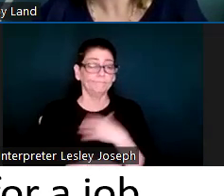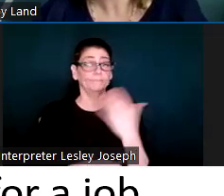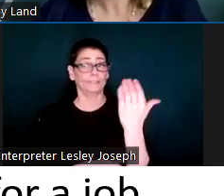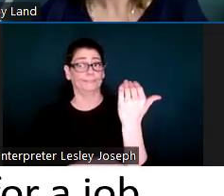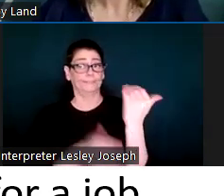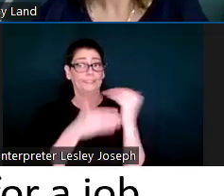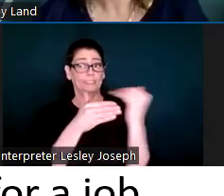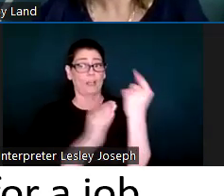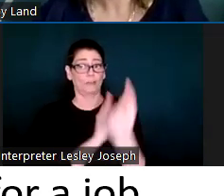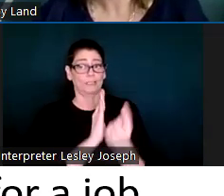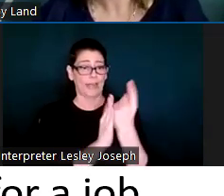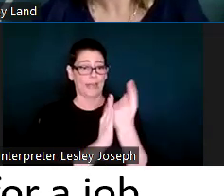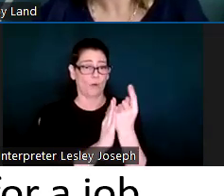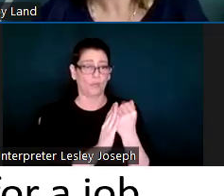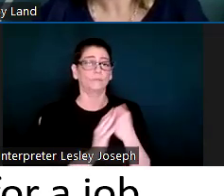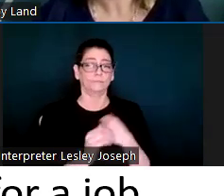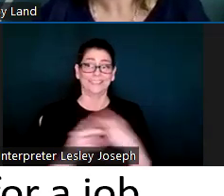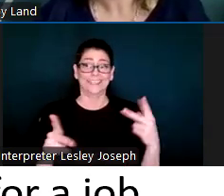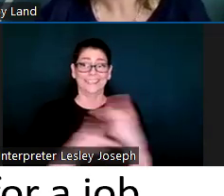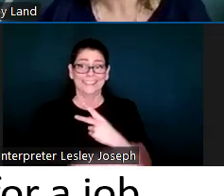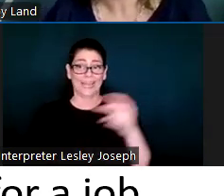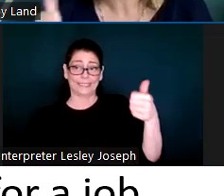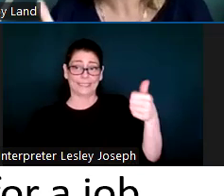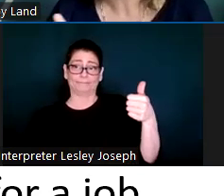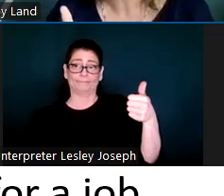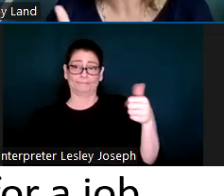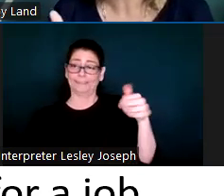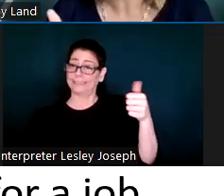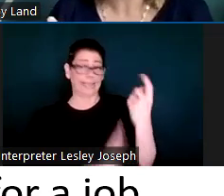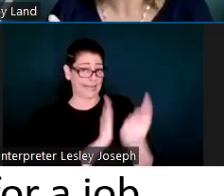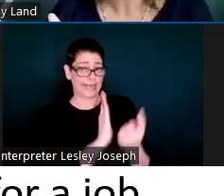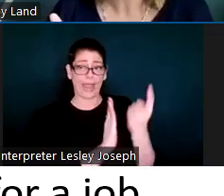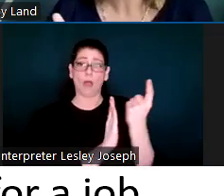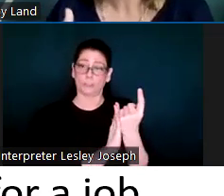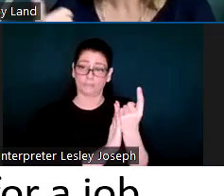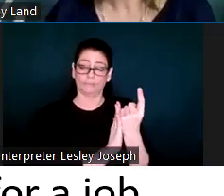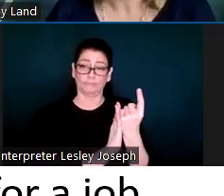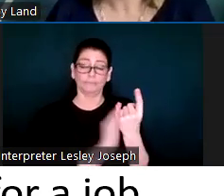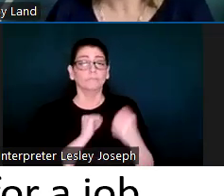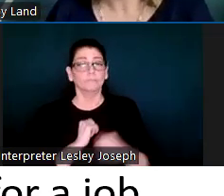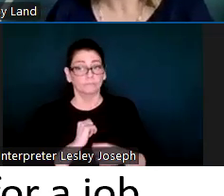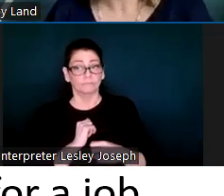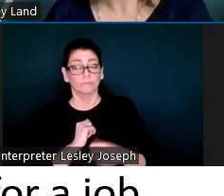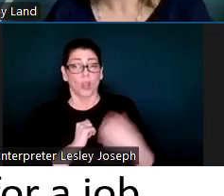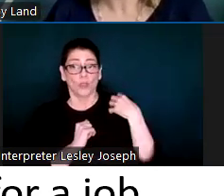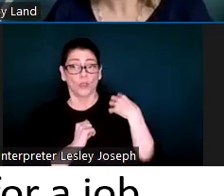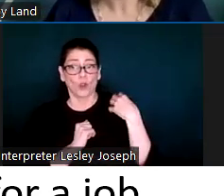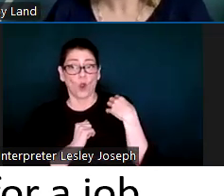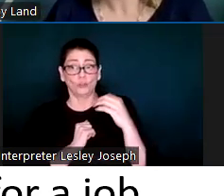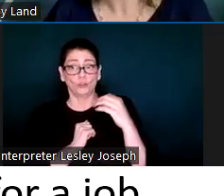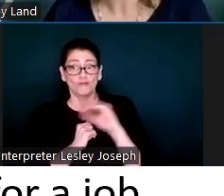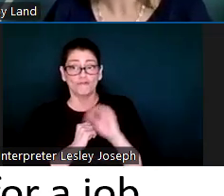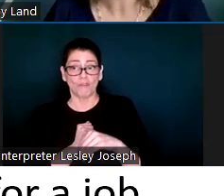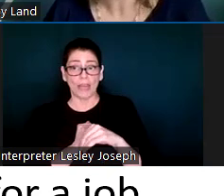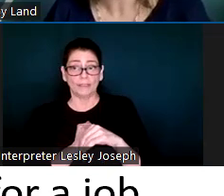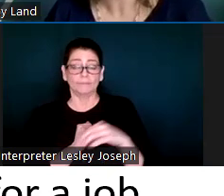hour times 10 hours, because it's the job coach's rate of pay, plus the $10 an hour, or